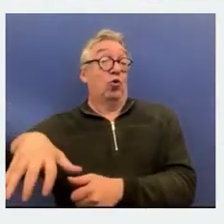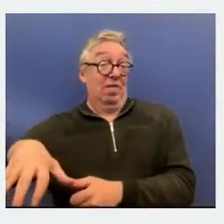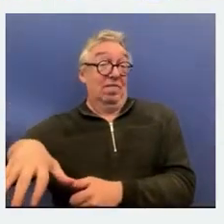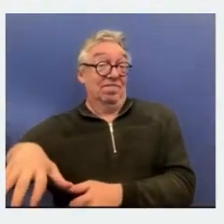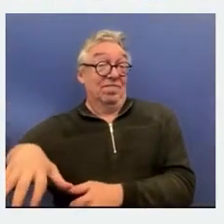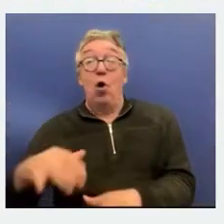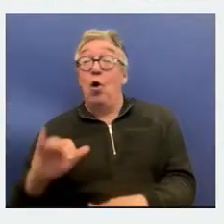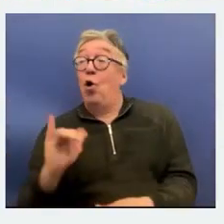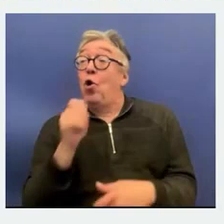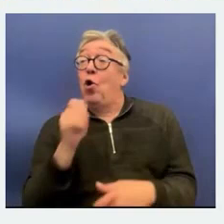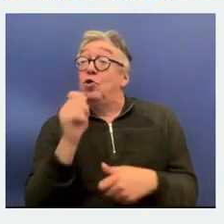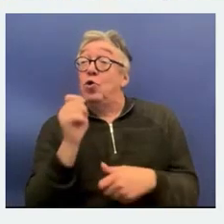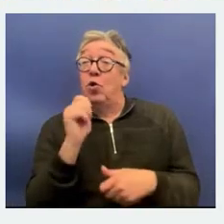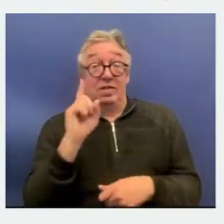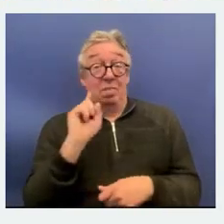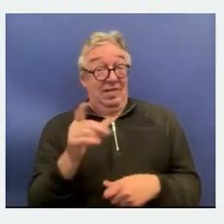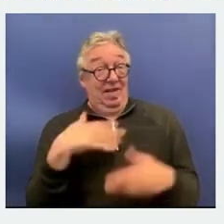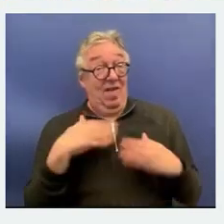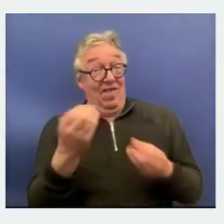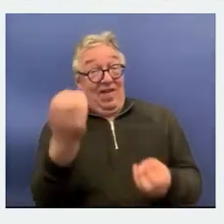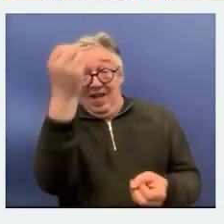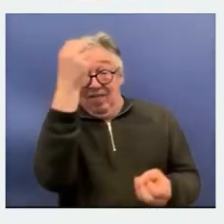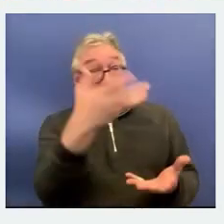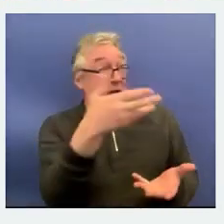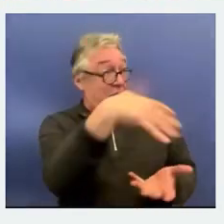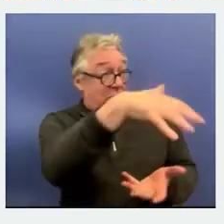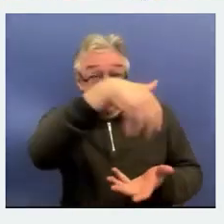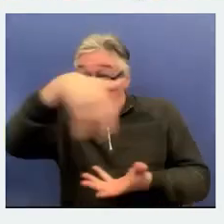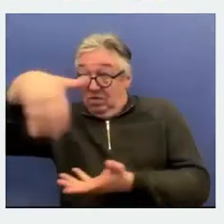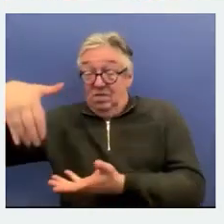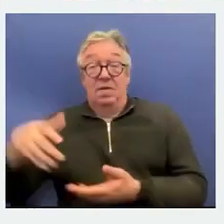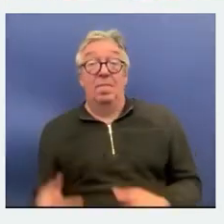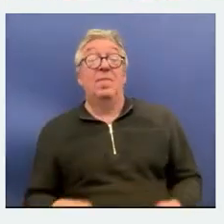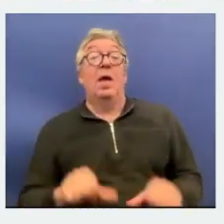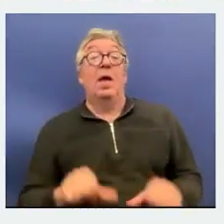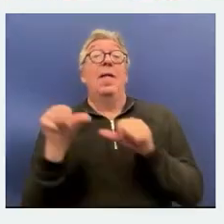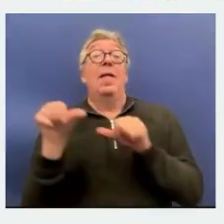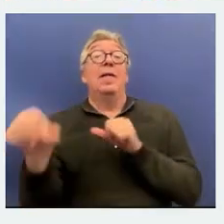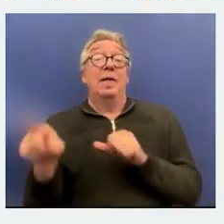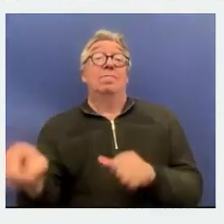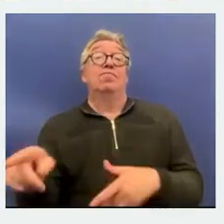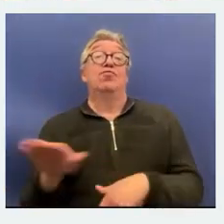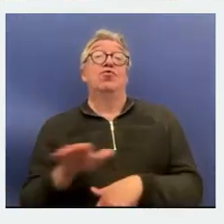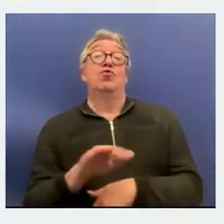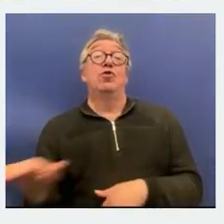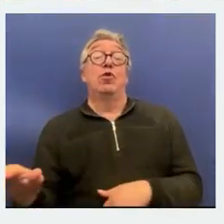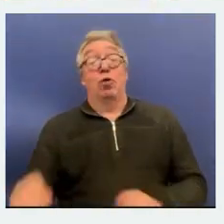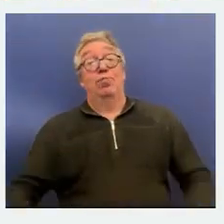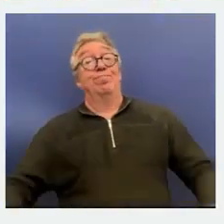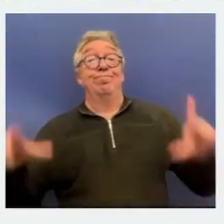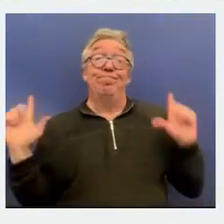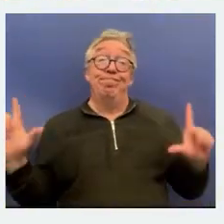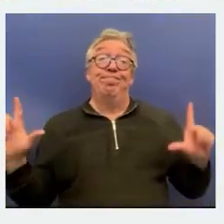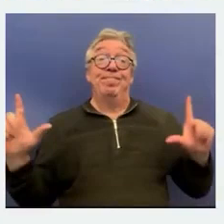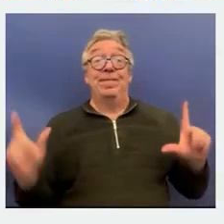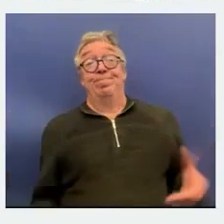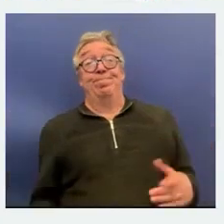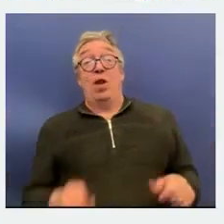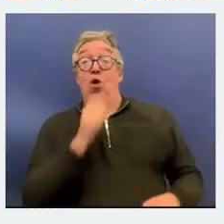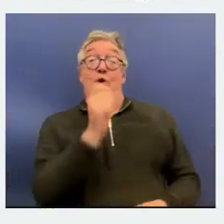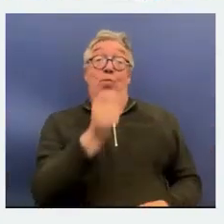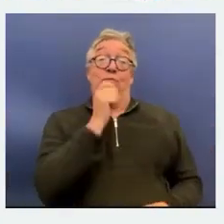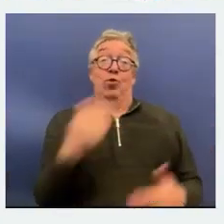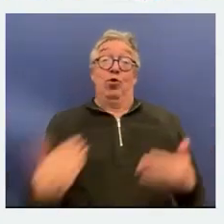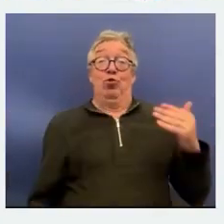sources. And then they make a little video of the news item where they present the news item. And then we end the